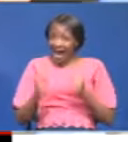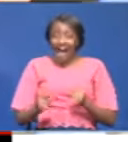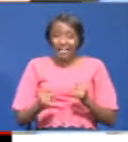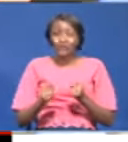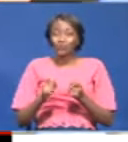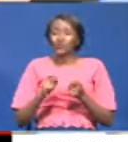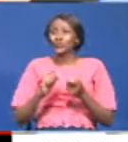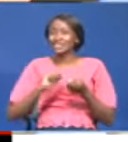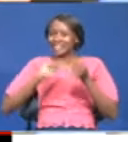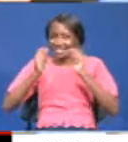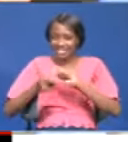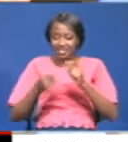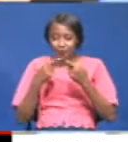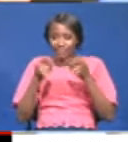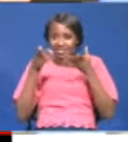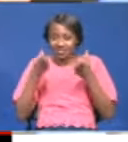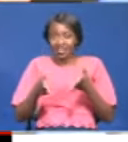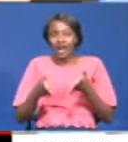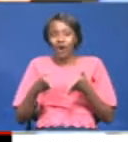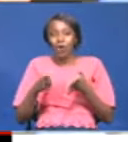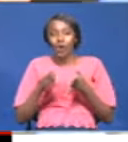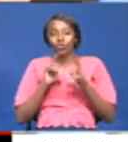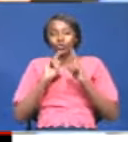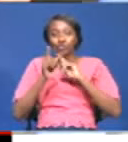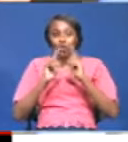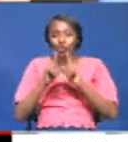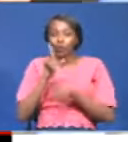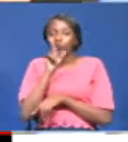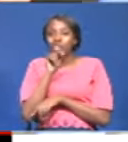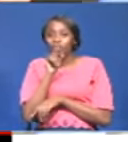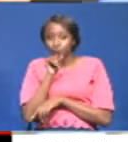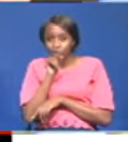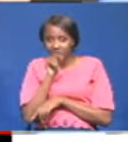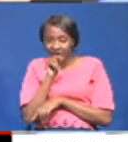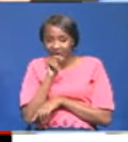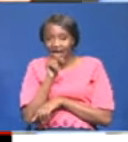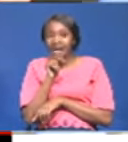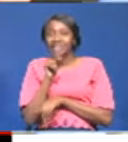So we do look at them, Twitter, the same thing.